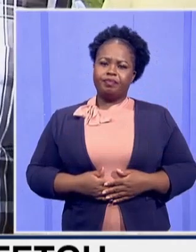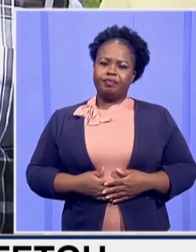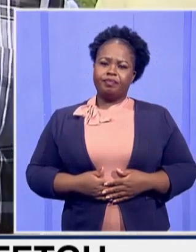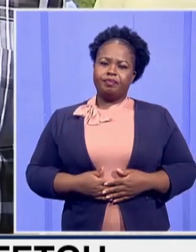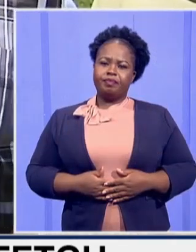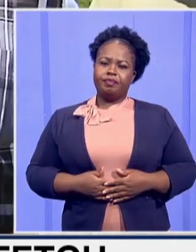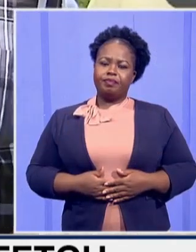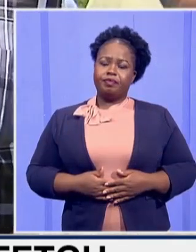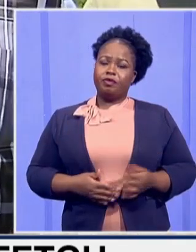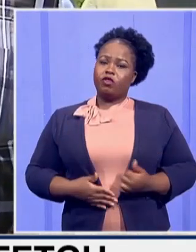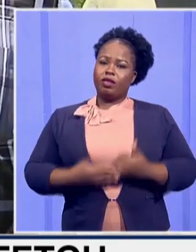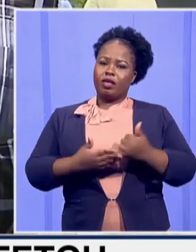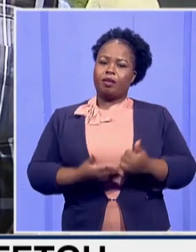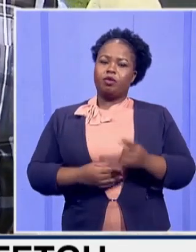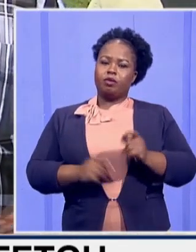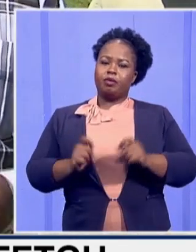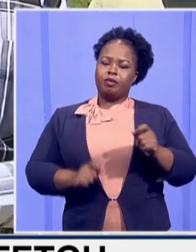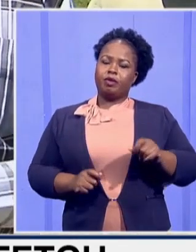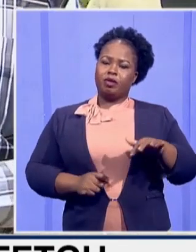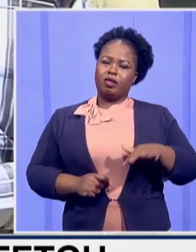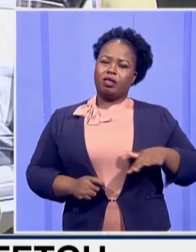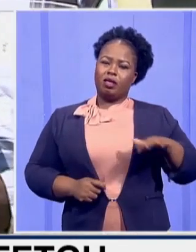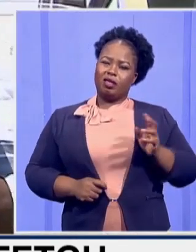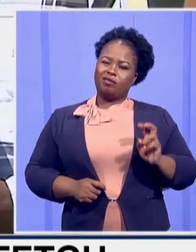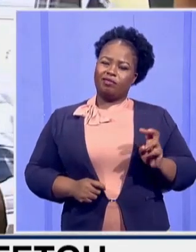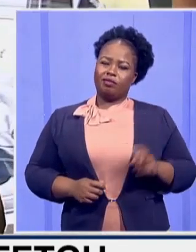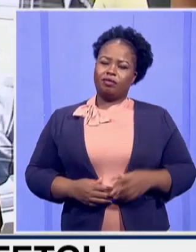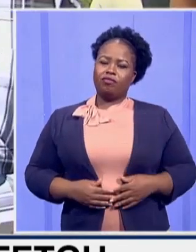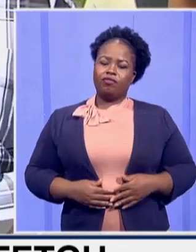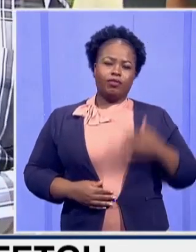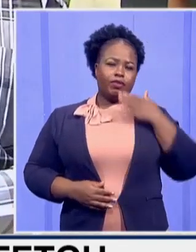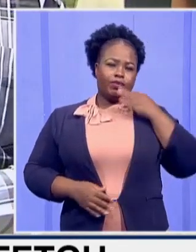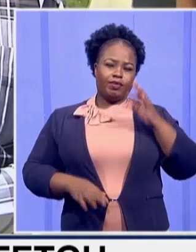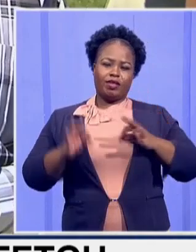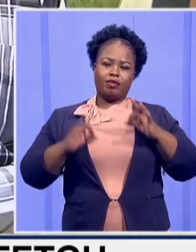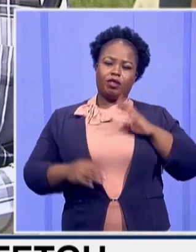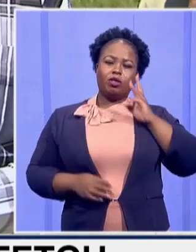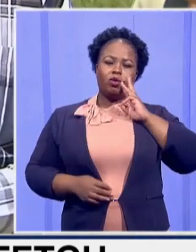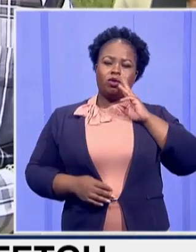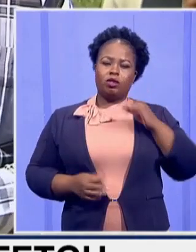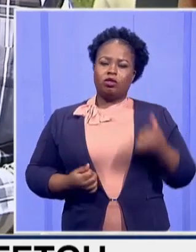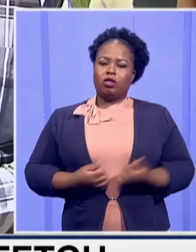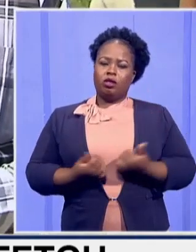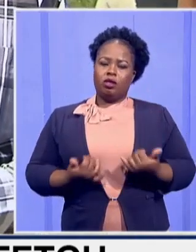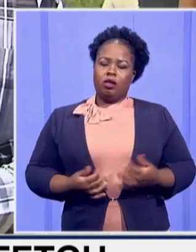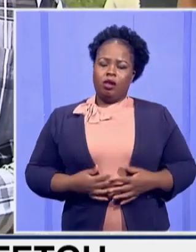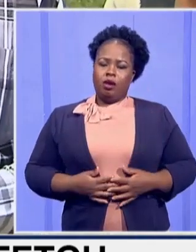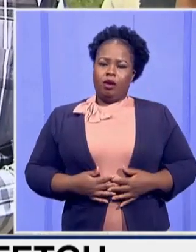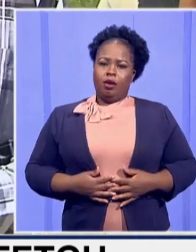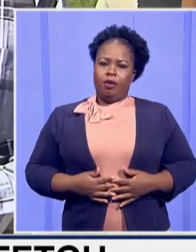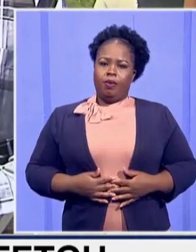for assistance for the people of that area? And talk to us about some of the water challenges currently.